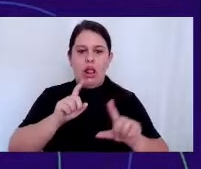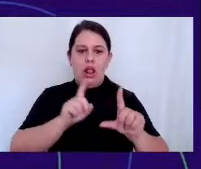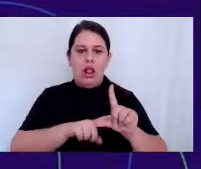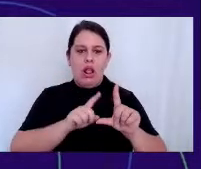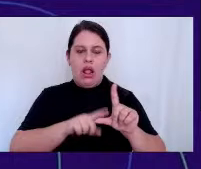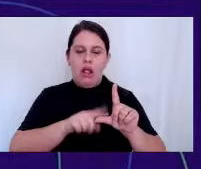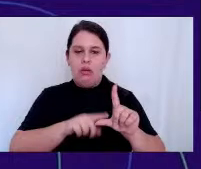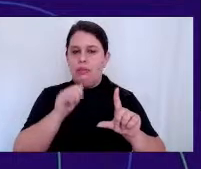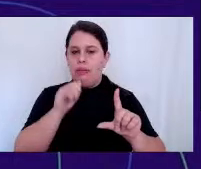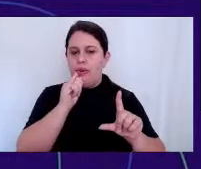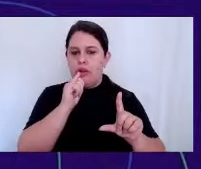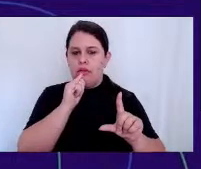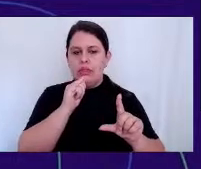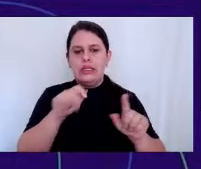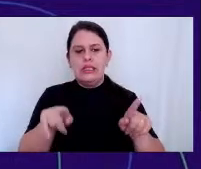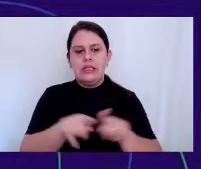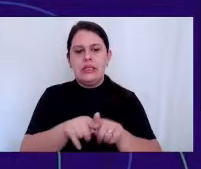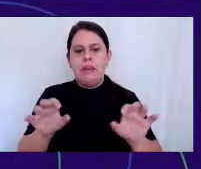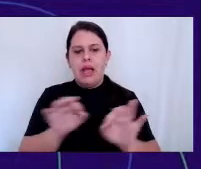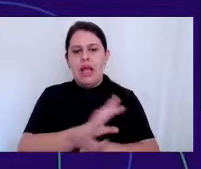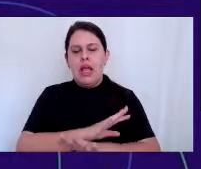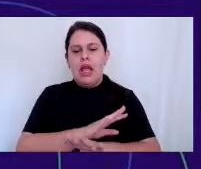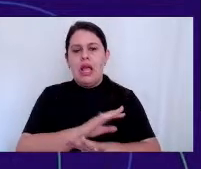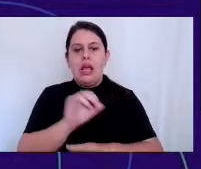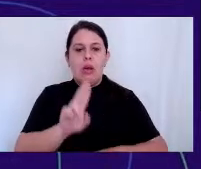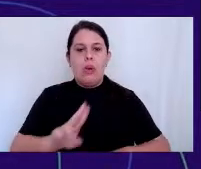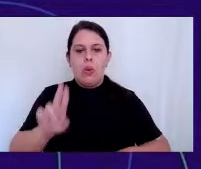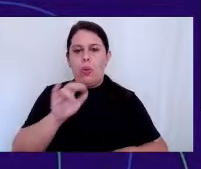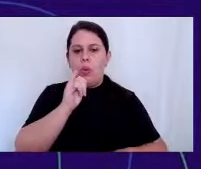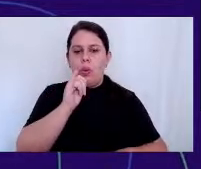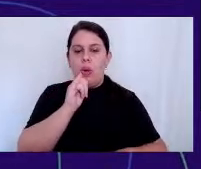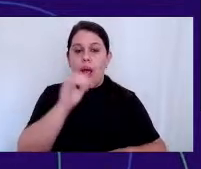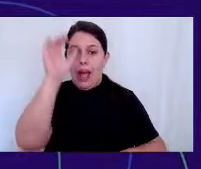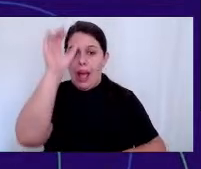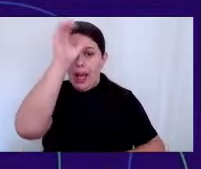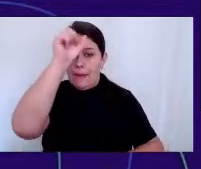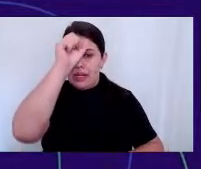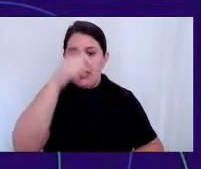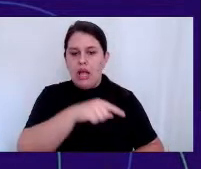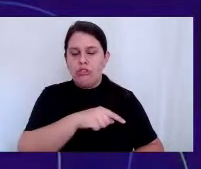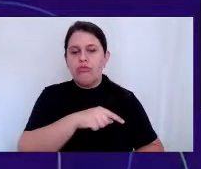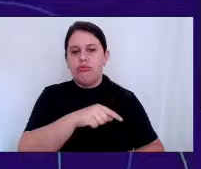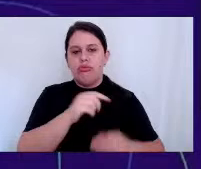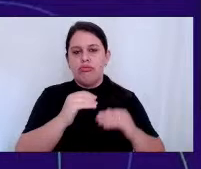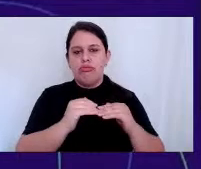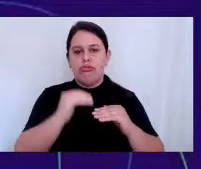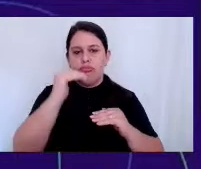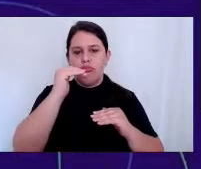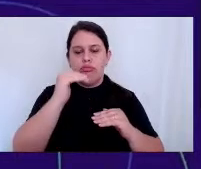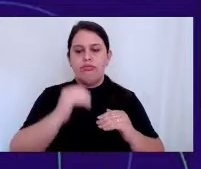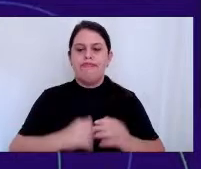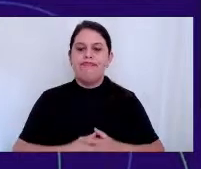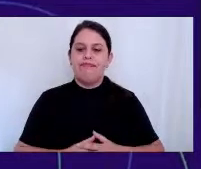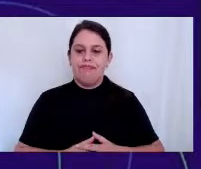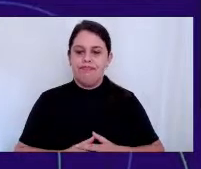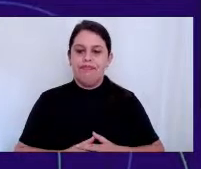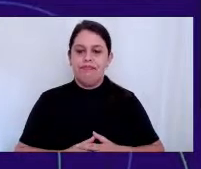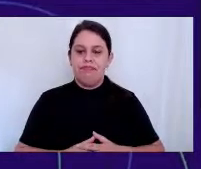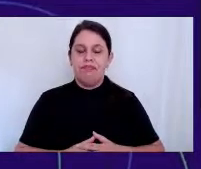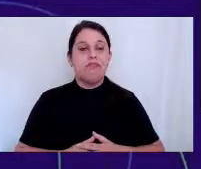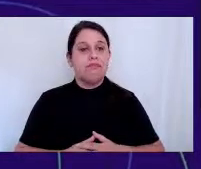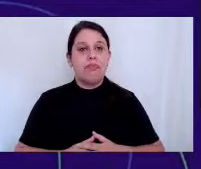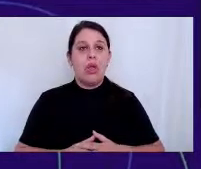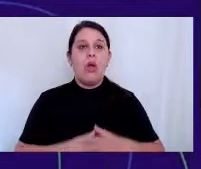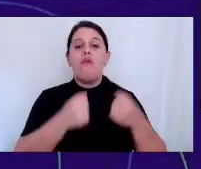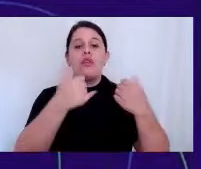shallow, superficial learning and teaching. You mentioned critical, so essentially teaching